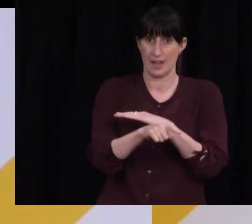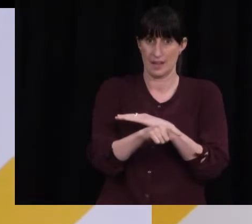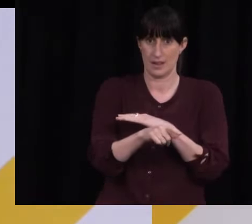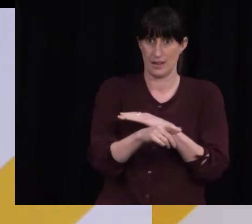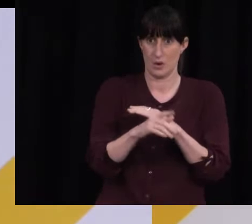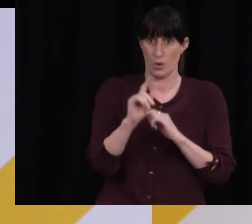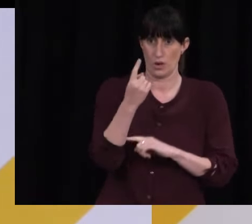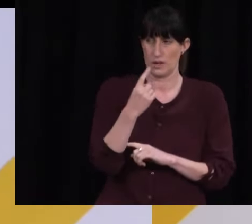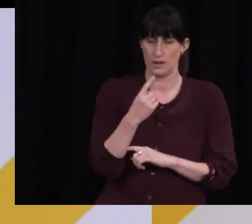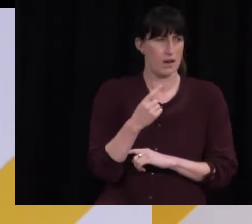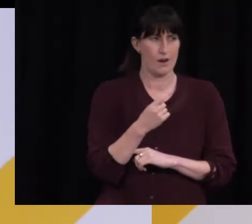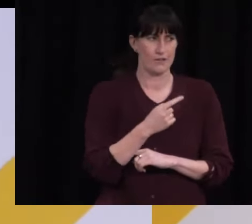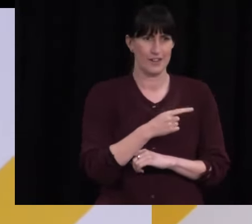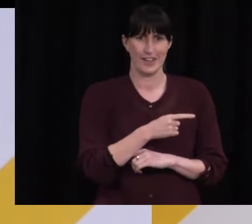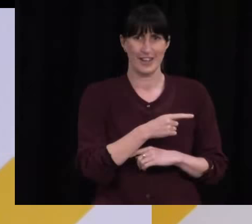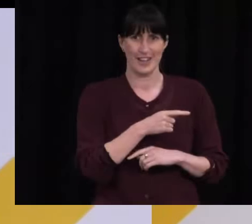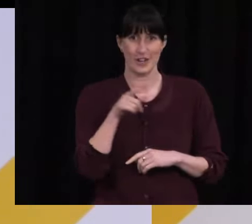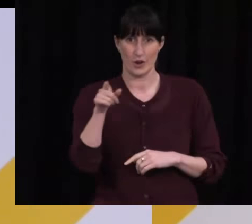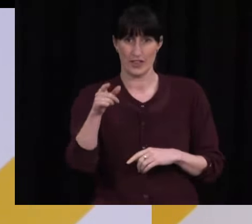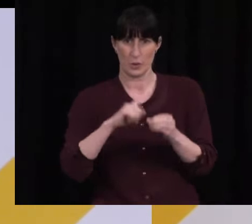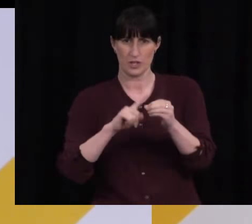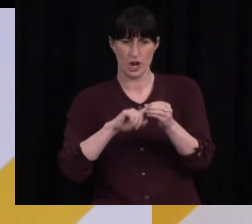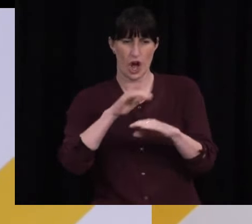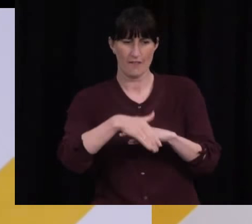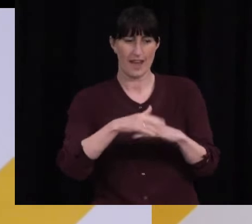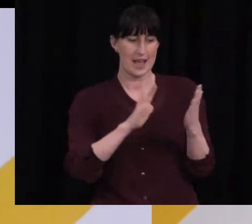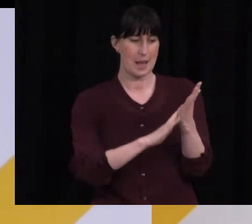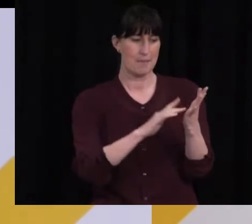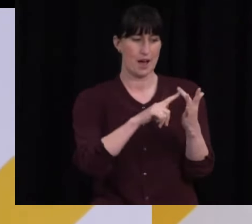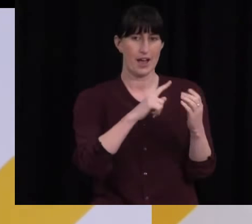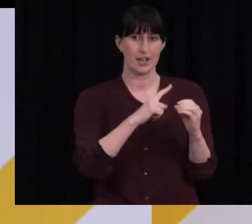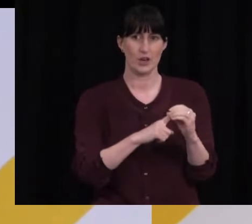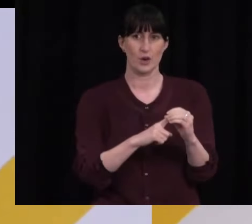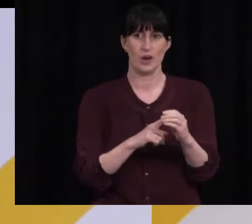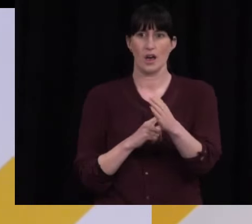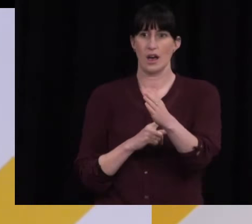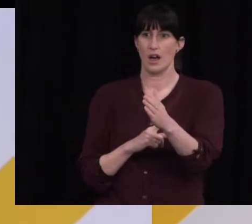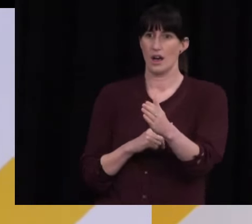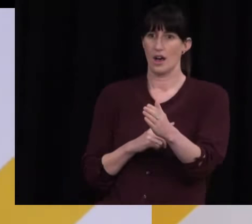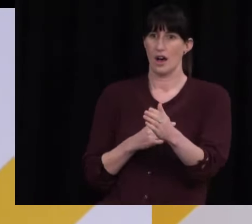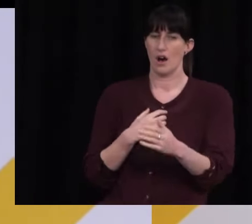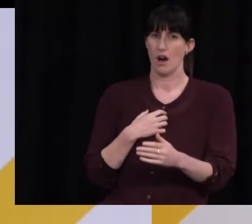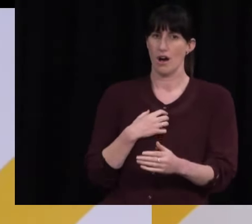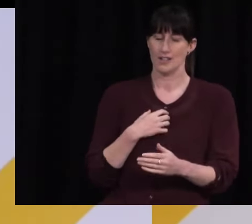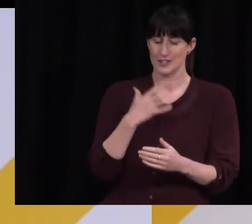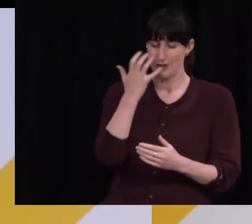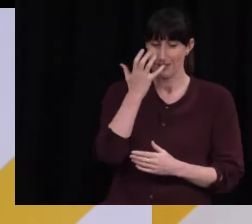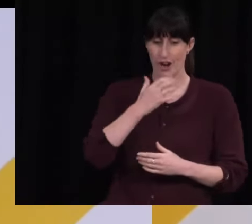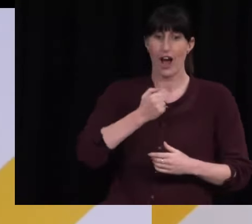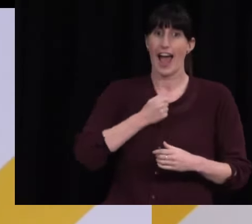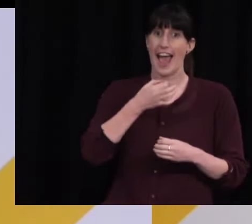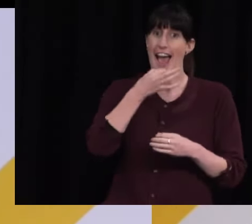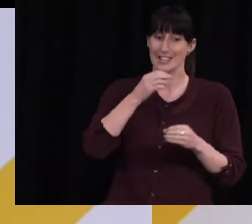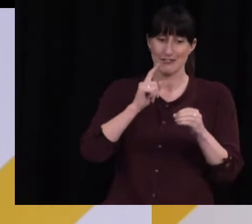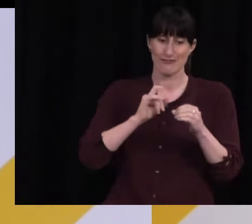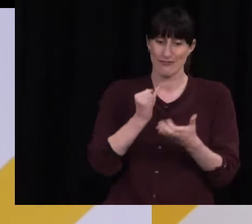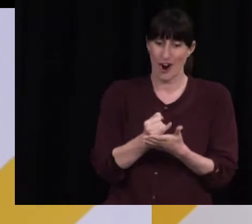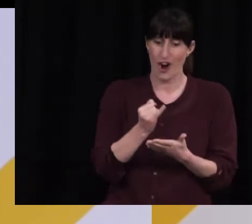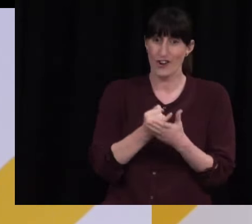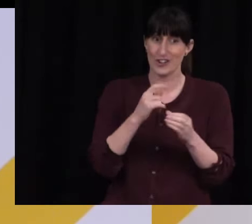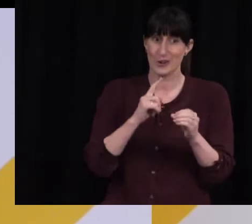Okay. No pausing. Sorry, border exemption. Okay. Sorry, I'm answering the question you meant, not the question you asked. Sorry. Well,